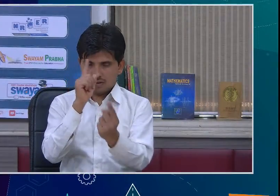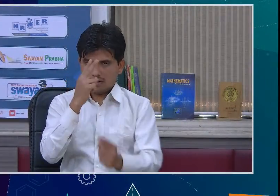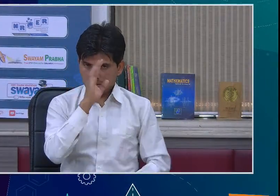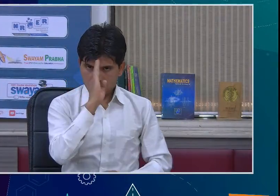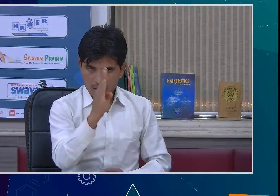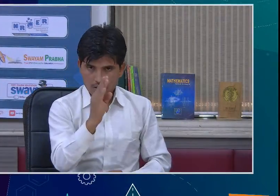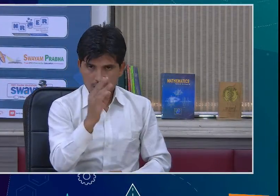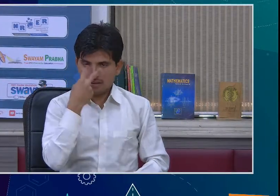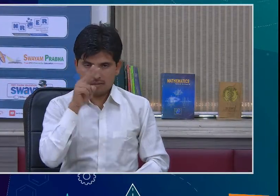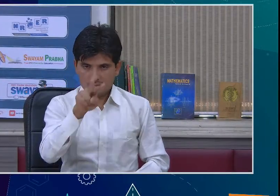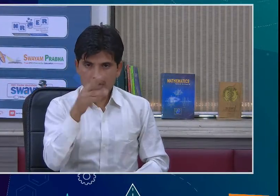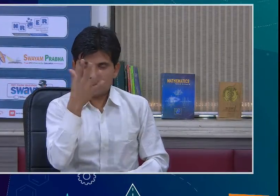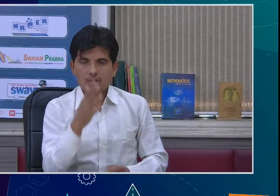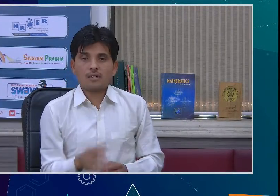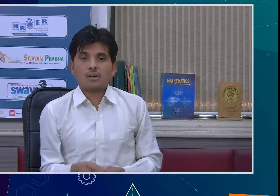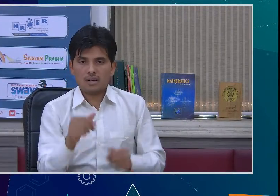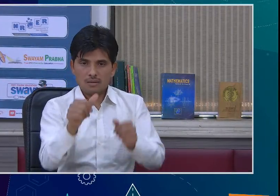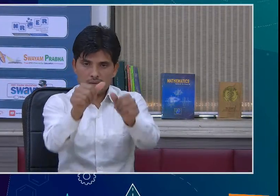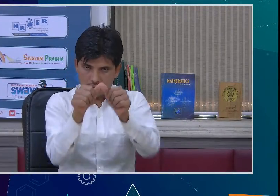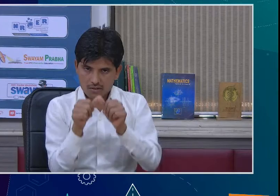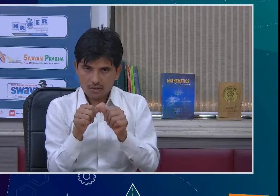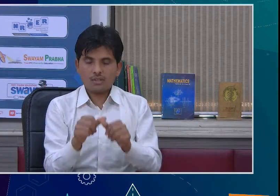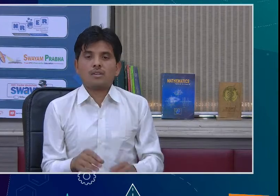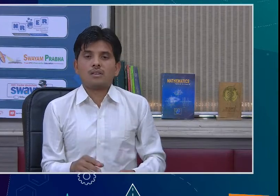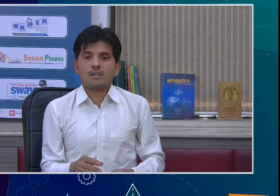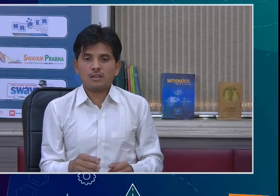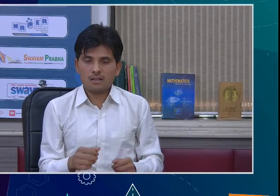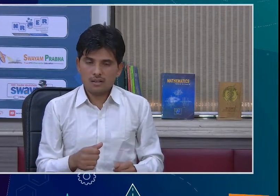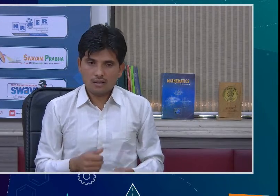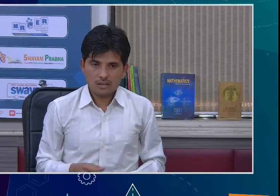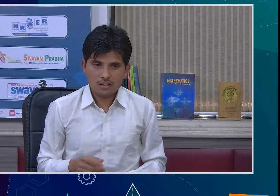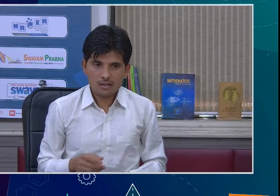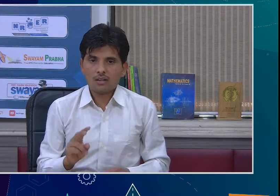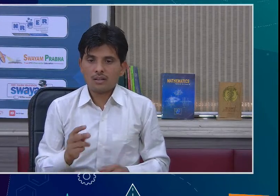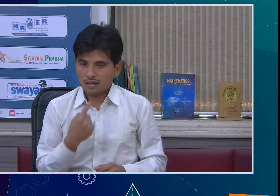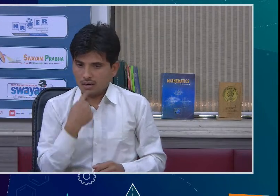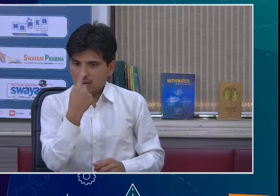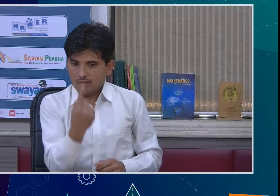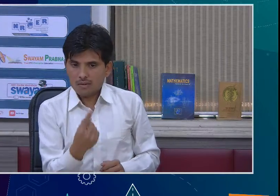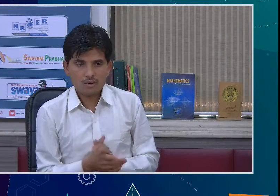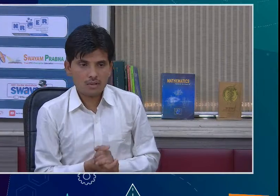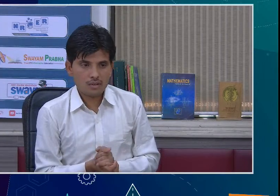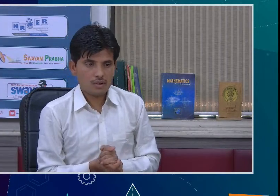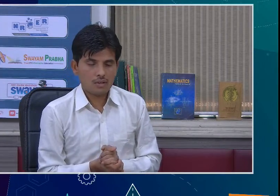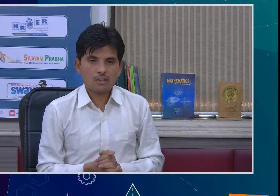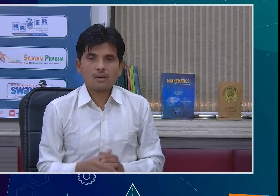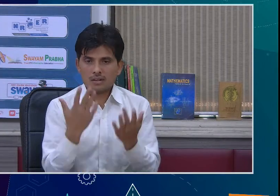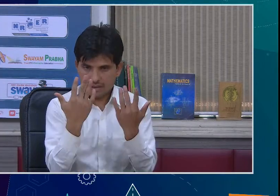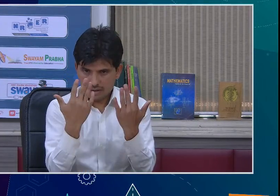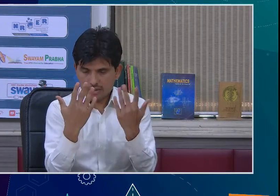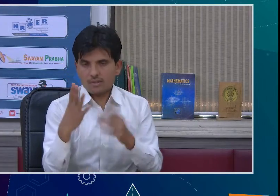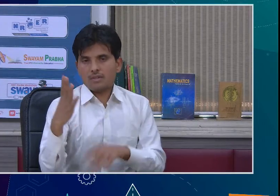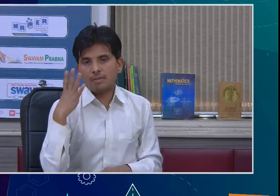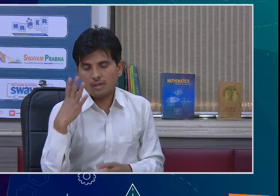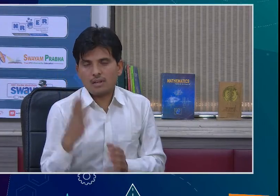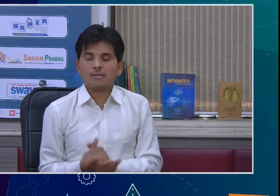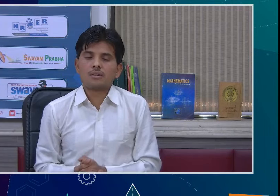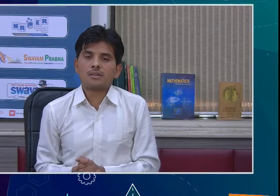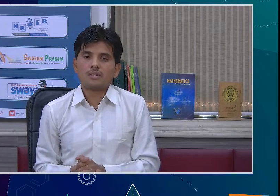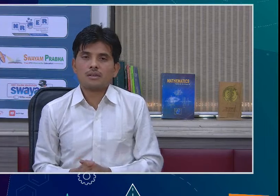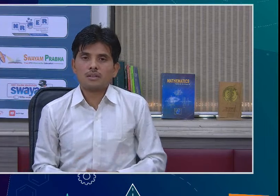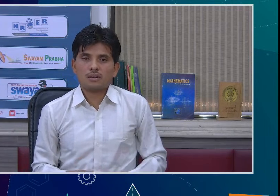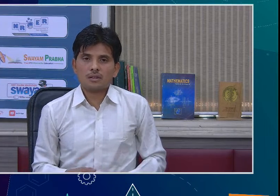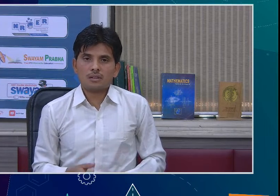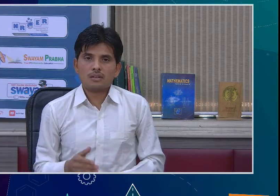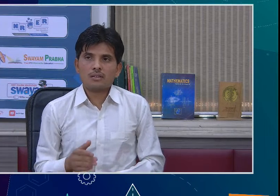have helpful. satisfactorily answered the question of our viewer, and we may Yes. proceed ahead. We still have 10 Yes. minutes left in the session.